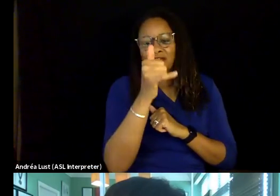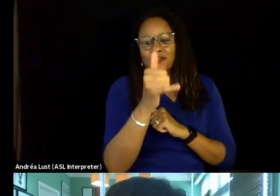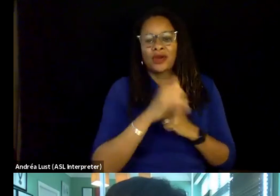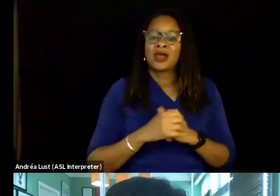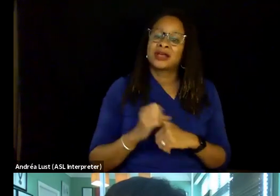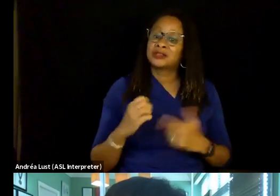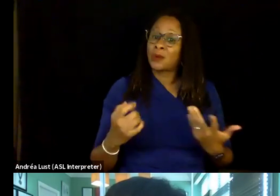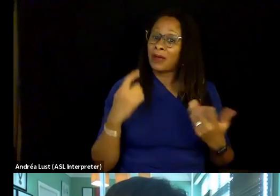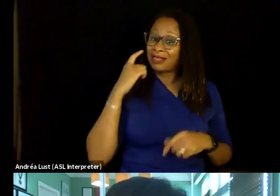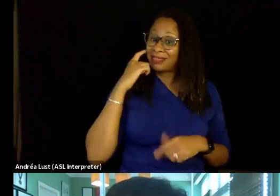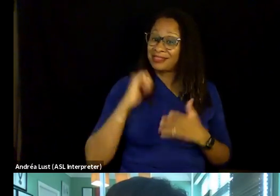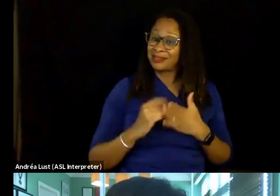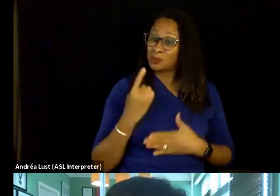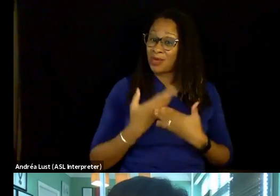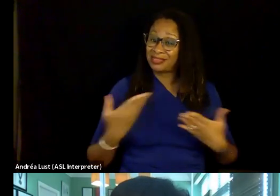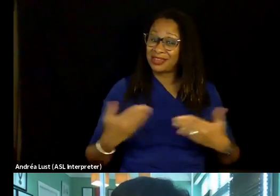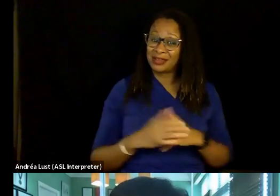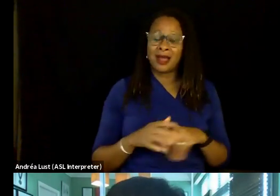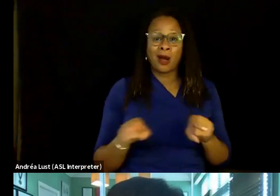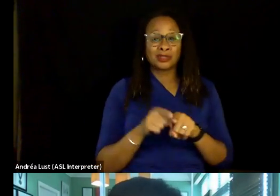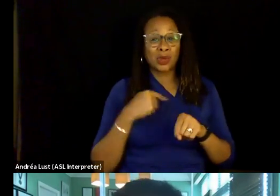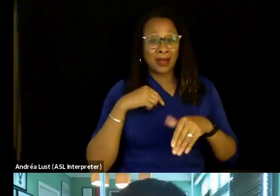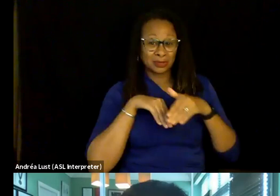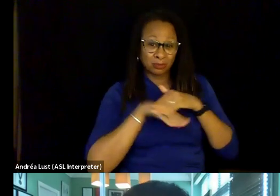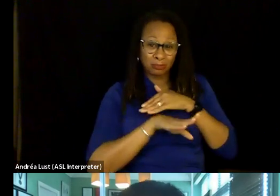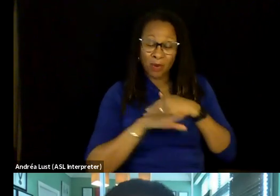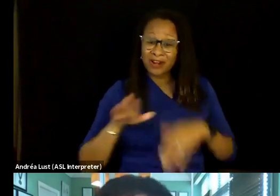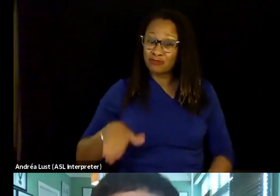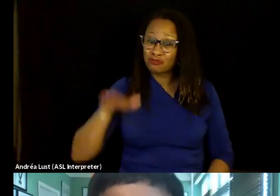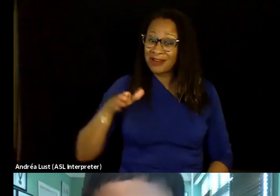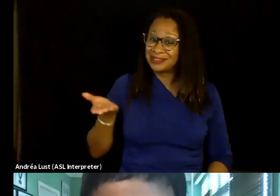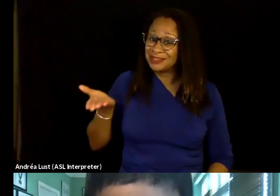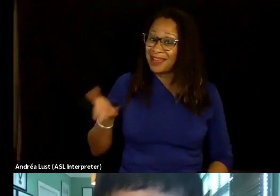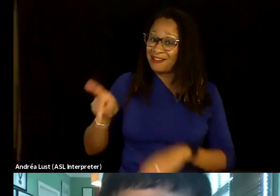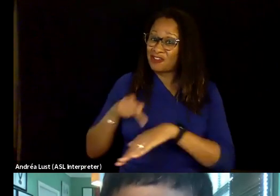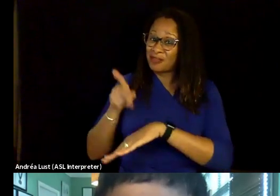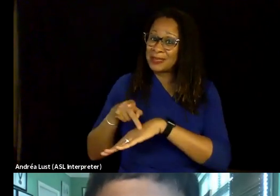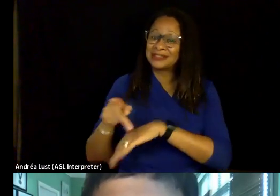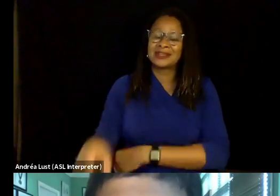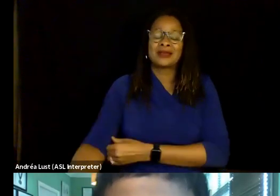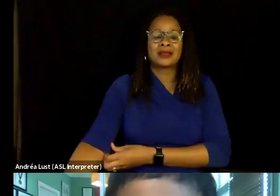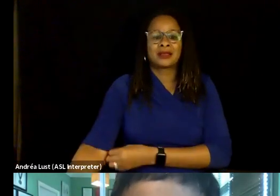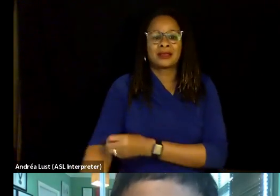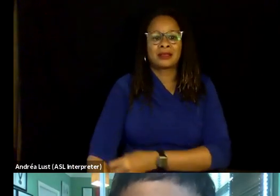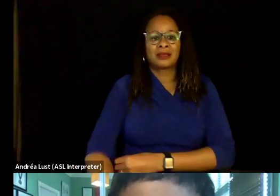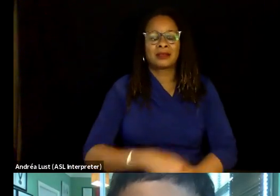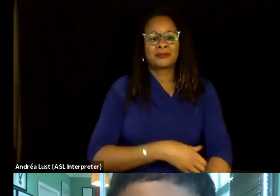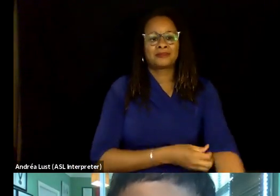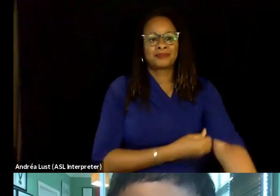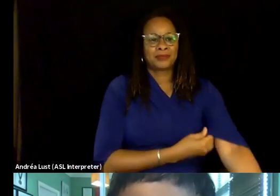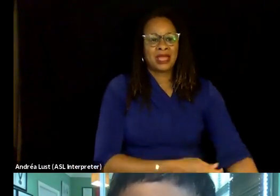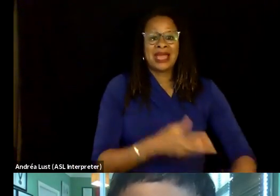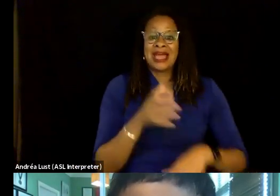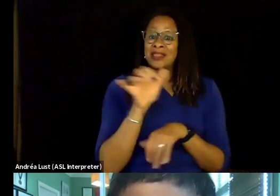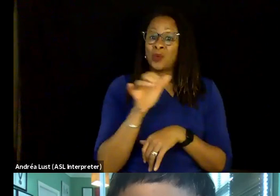I think that's one thing. I also, you know, I was born and raised in the Philippines, but so in a way, Maria and I are the same